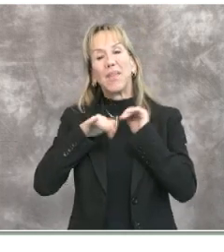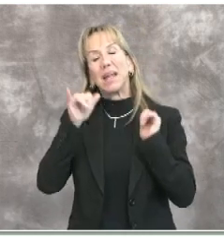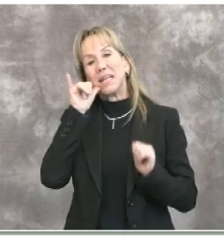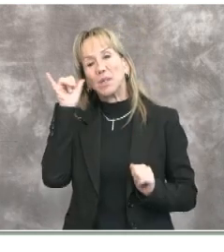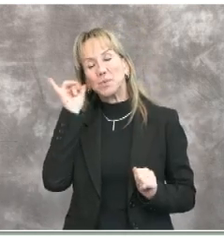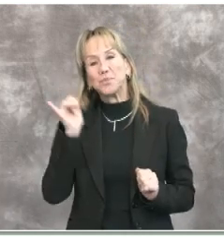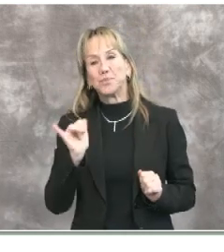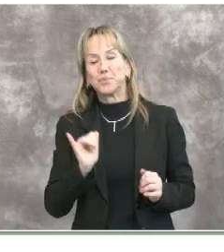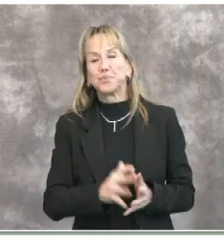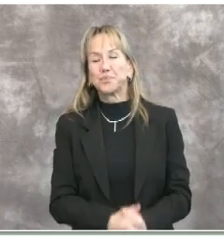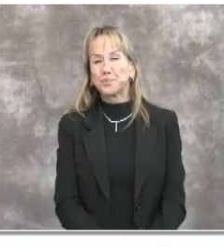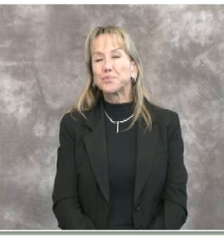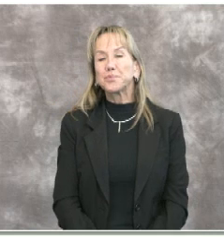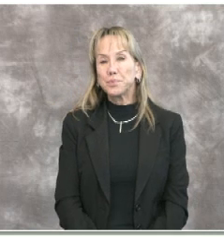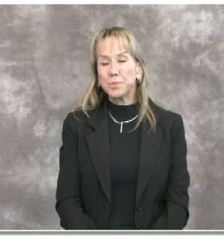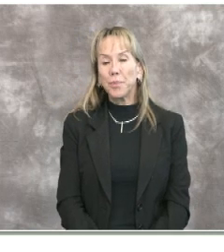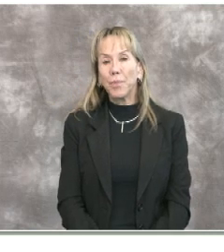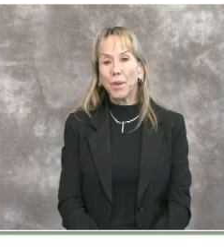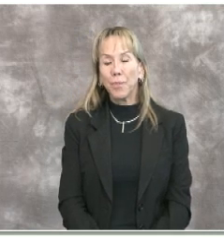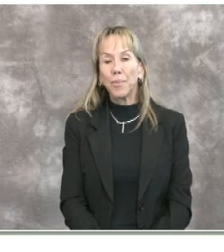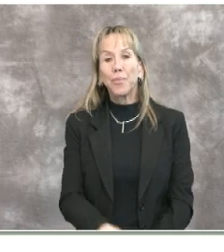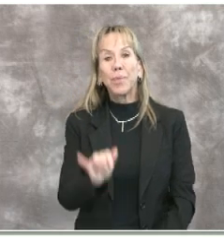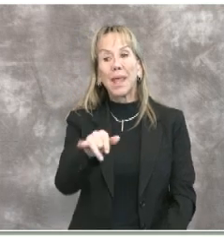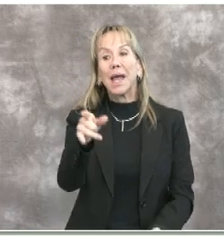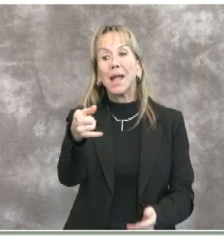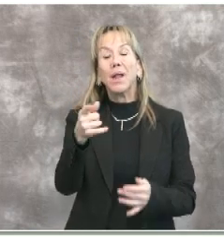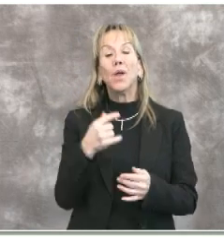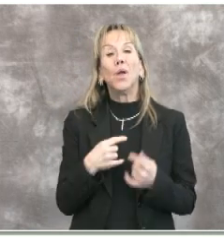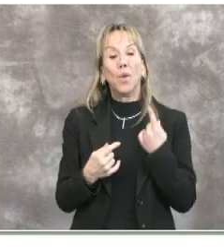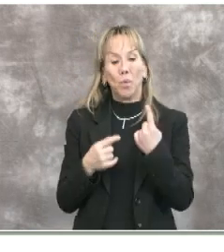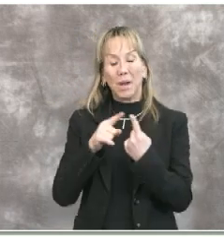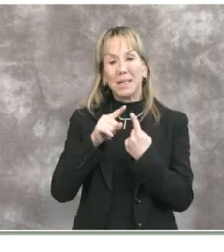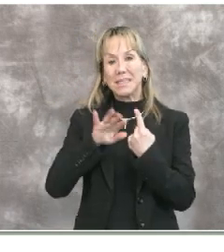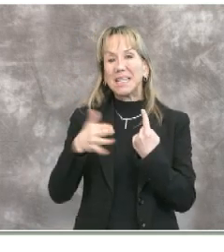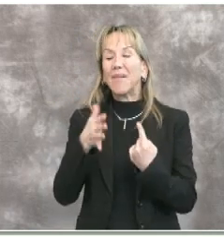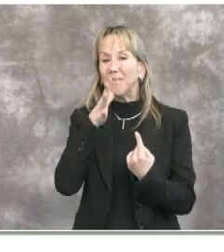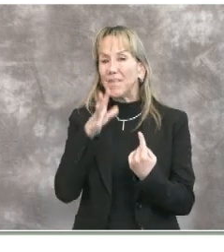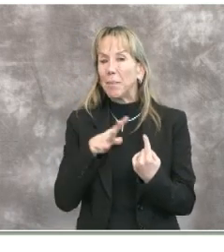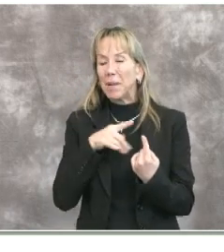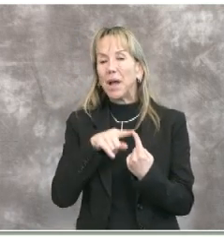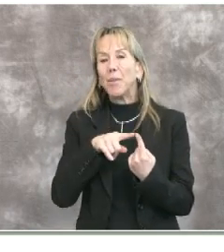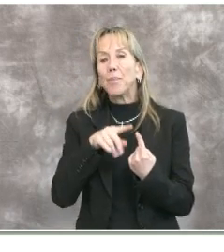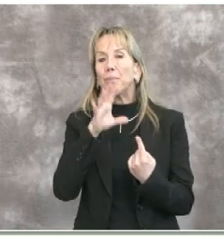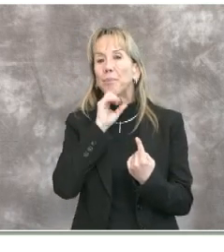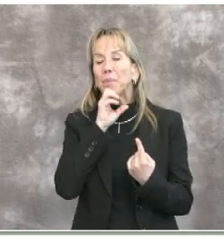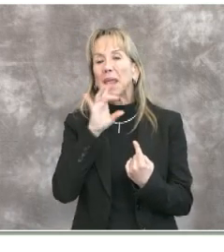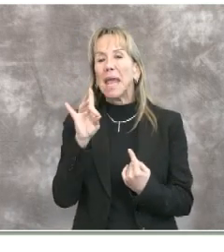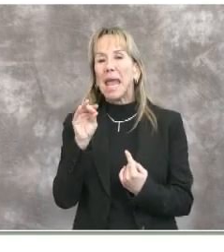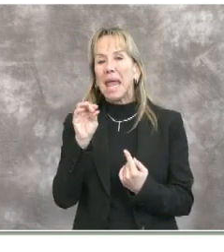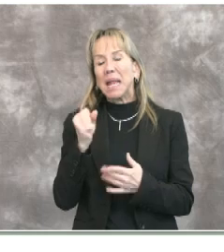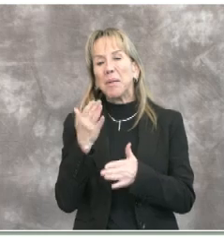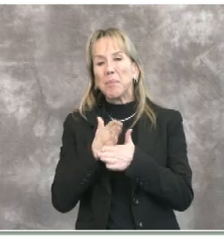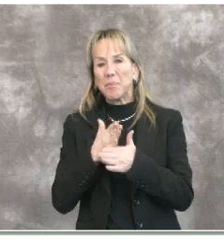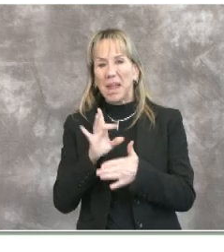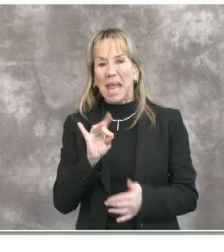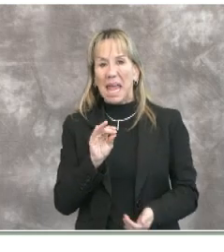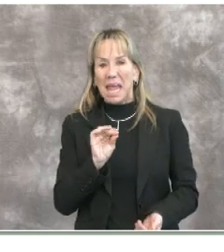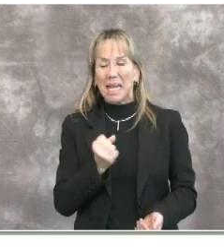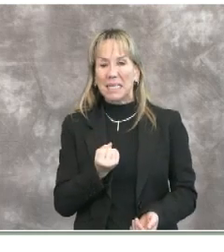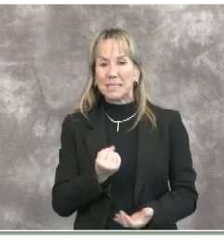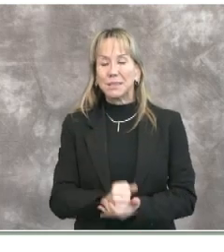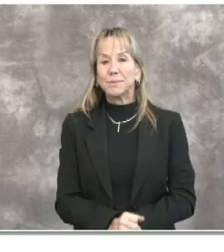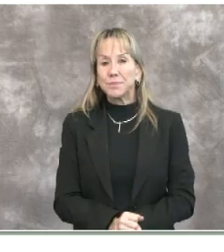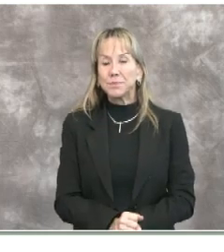yesterday. Of the additional deaths, this includes a female in her mid-80s.